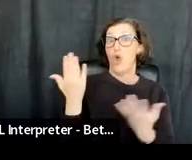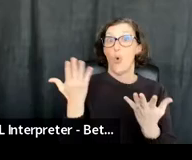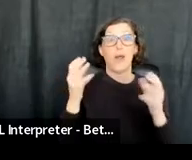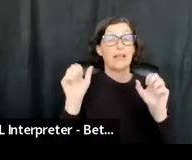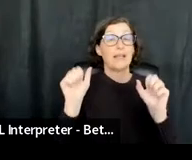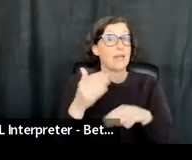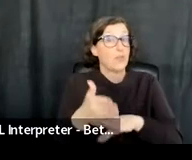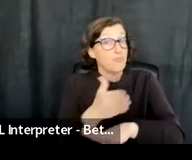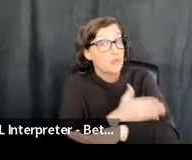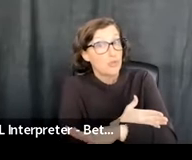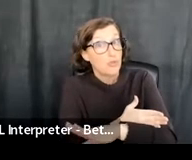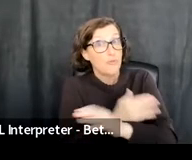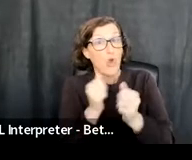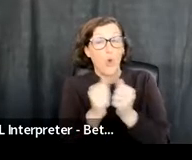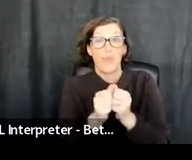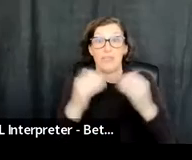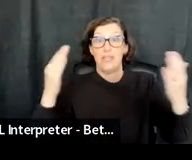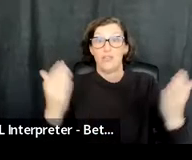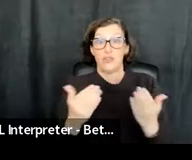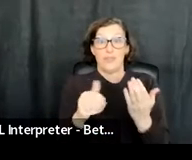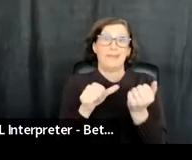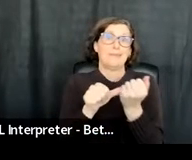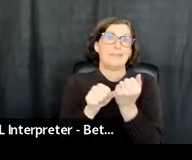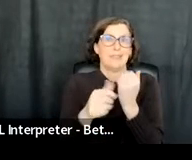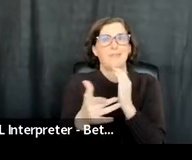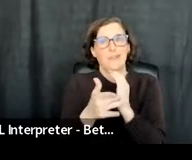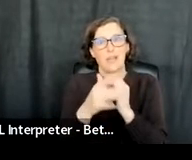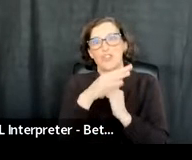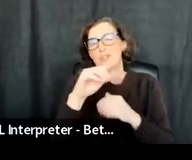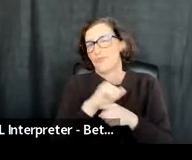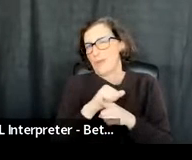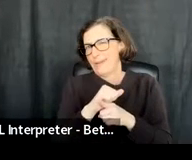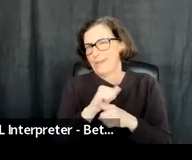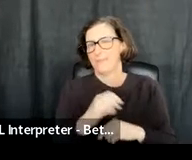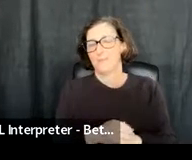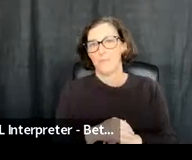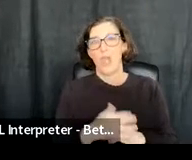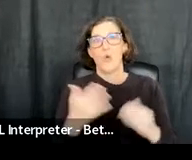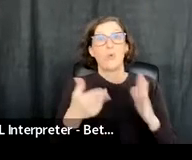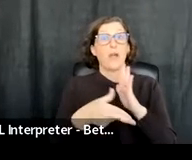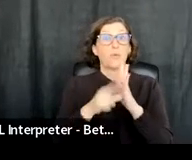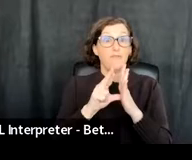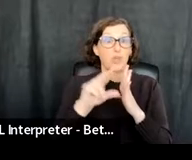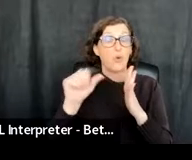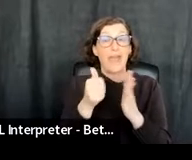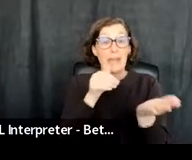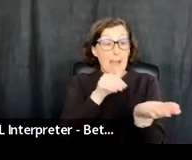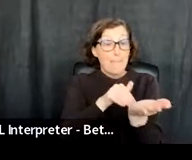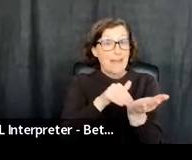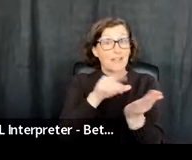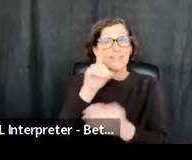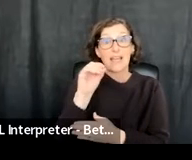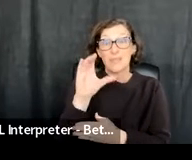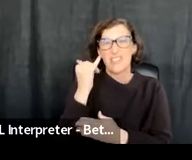improved with the introduction of assistive technology and training. You want to review any medical documentation if it's